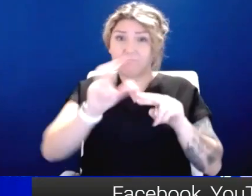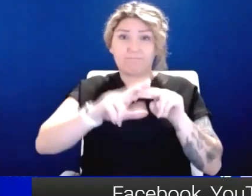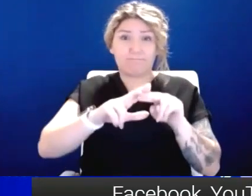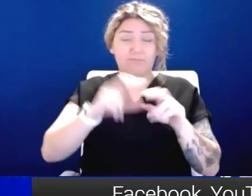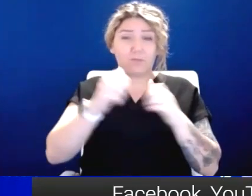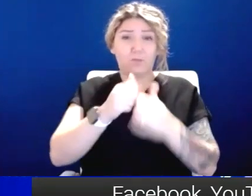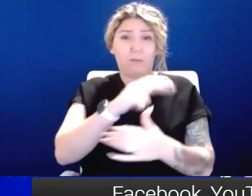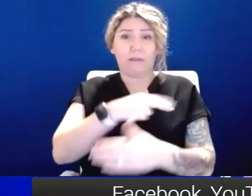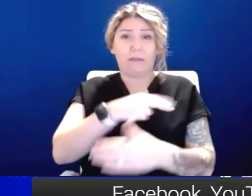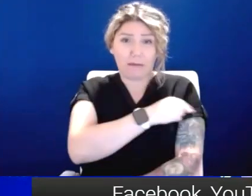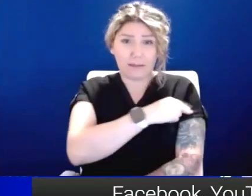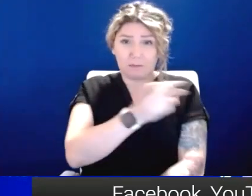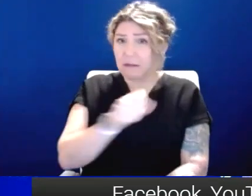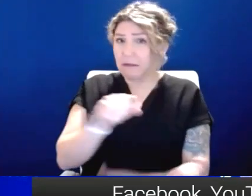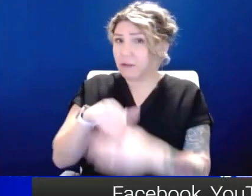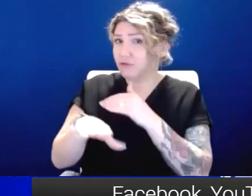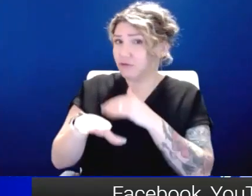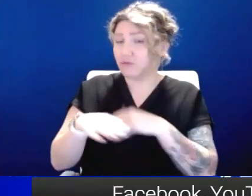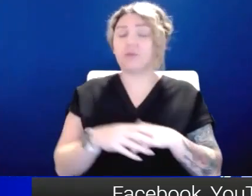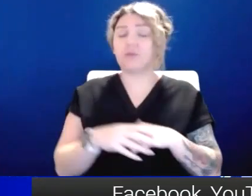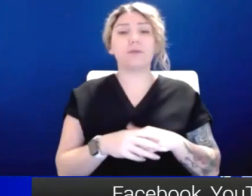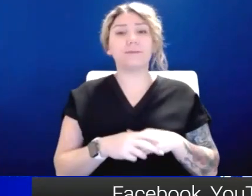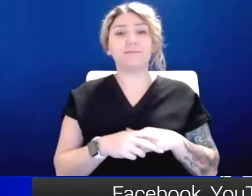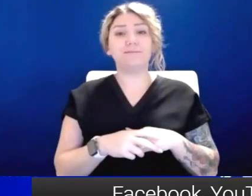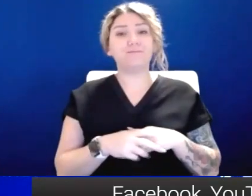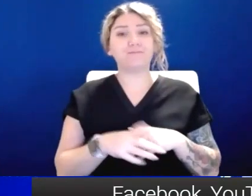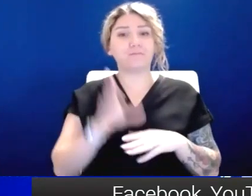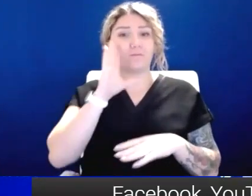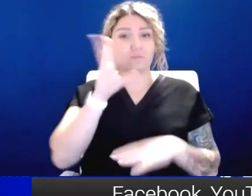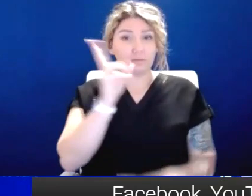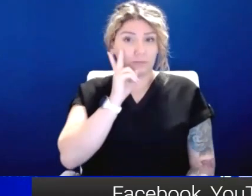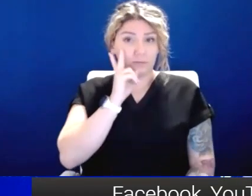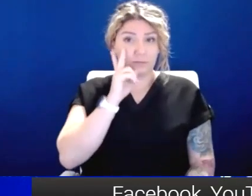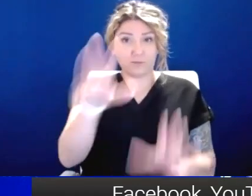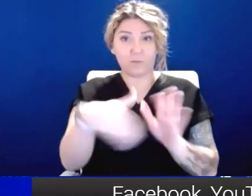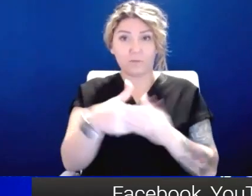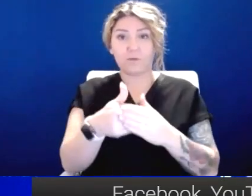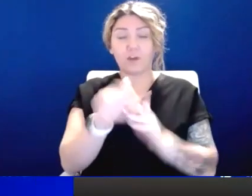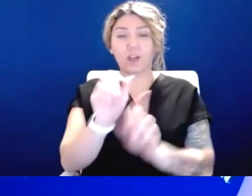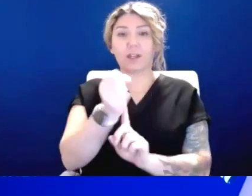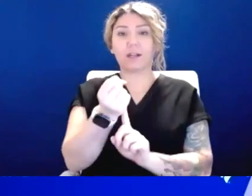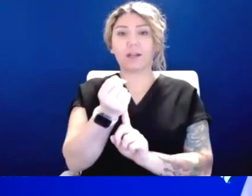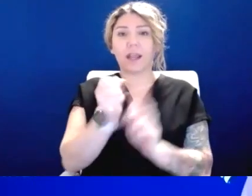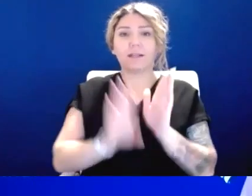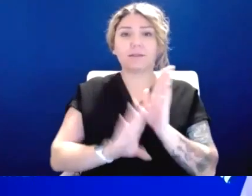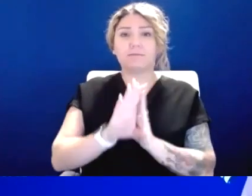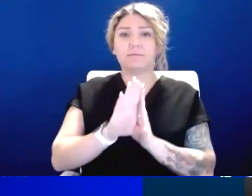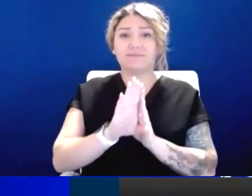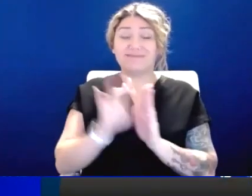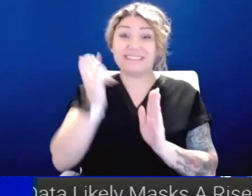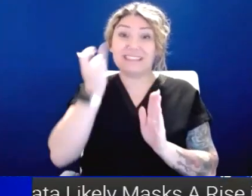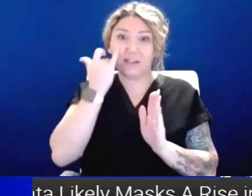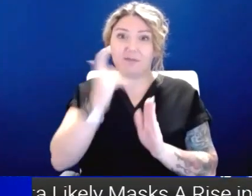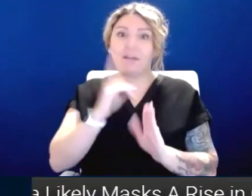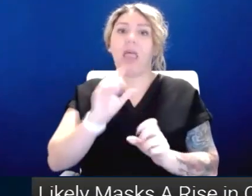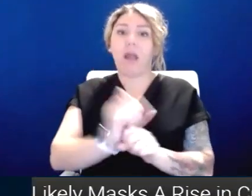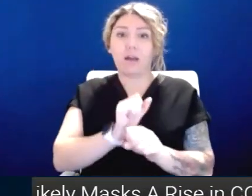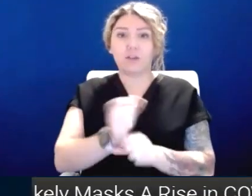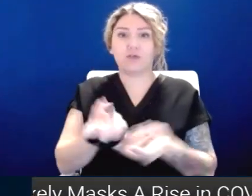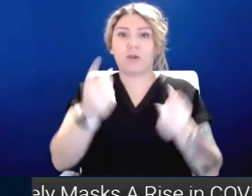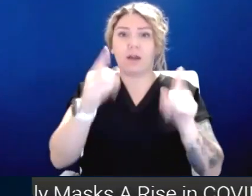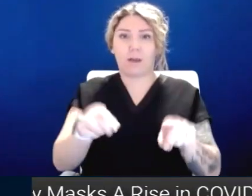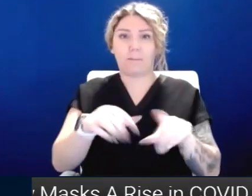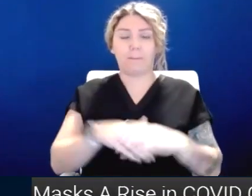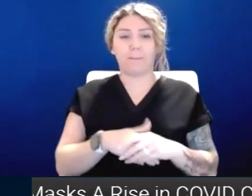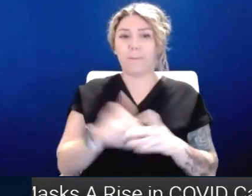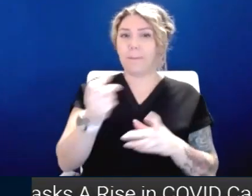hospitalization, and we'll just kind of see what the overall case surge does, if there actually tends to be one. I have a couple questions for you